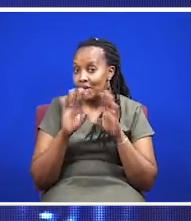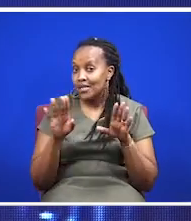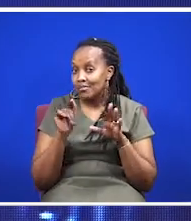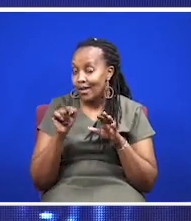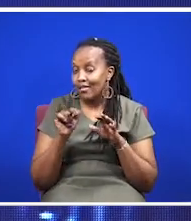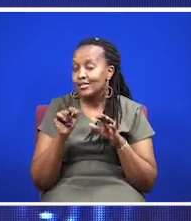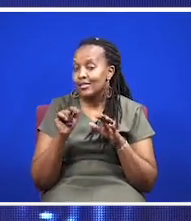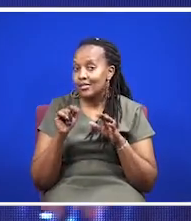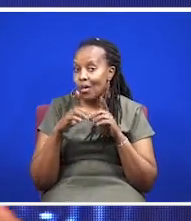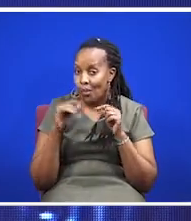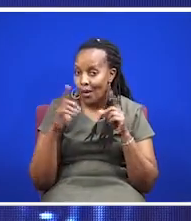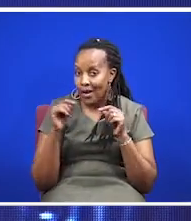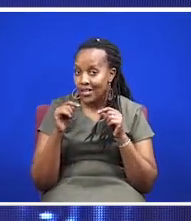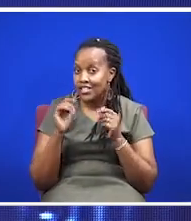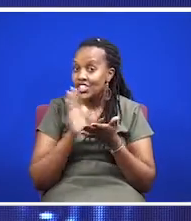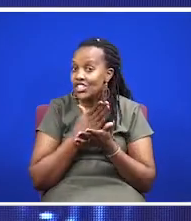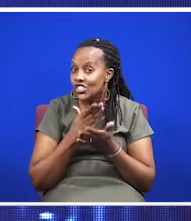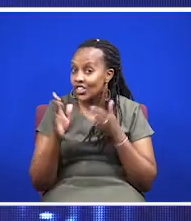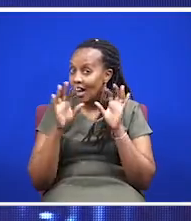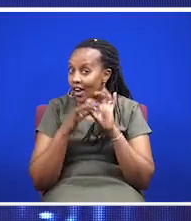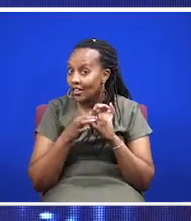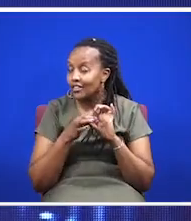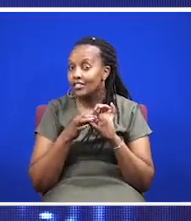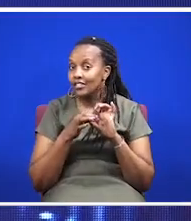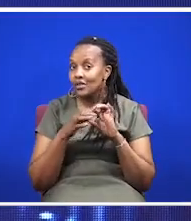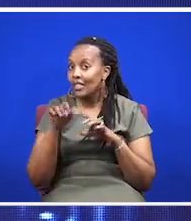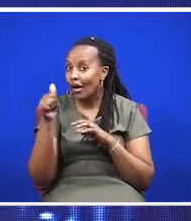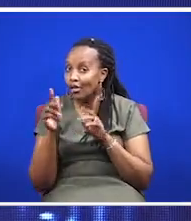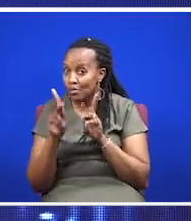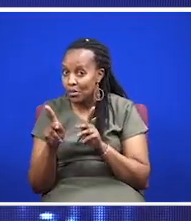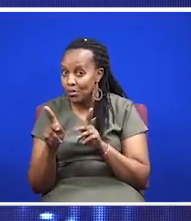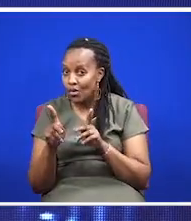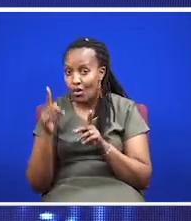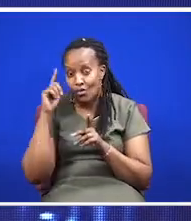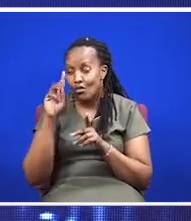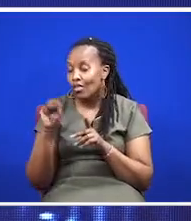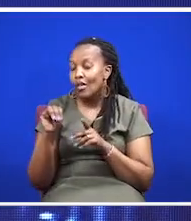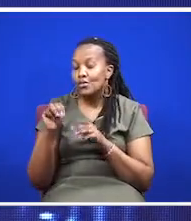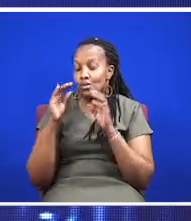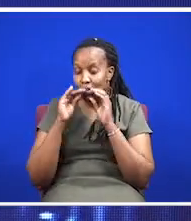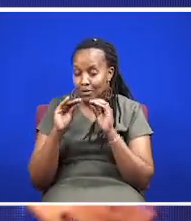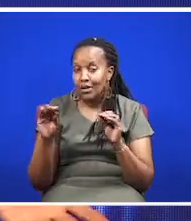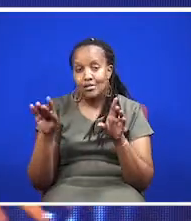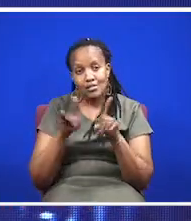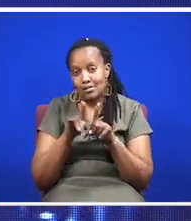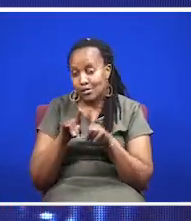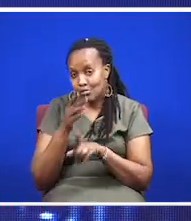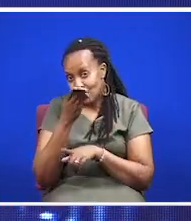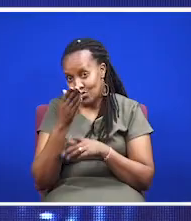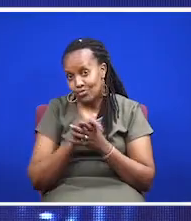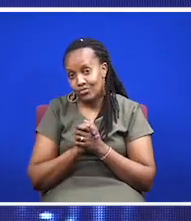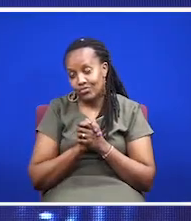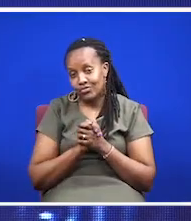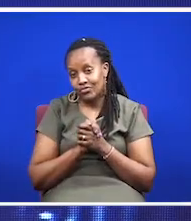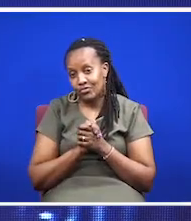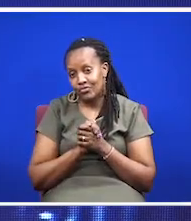sermon, please share a link to somebody who was not in this sermon so that they too can be blessed the same way you have been blessed, or even more. You never